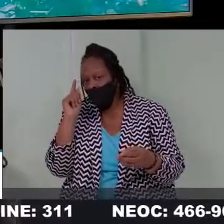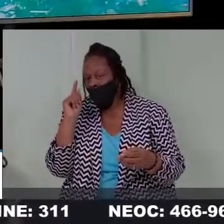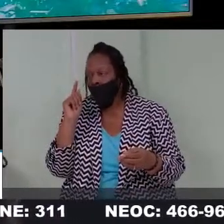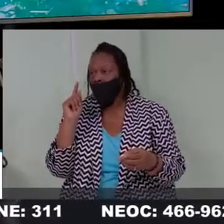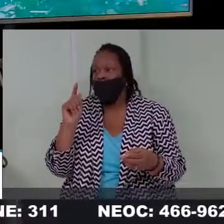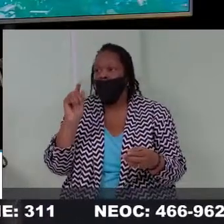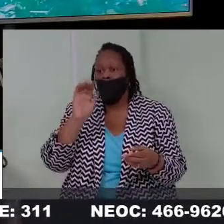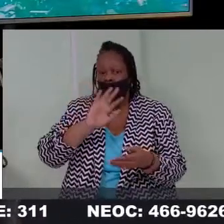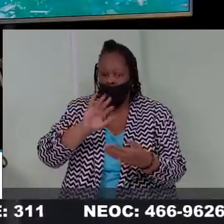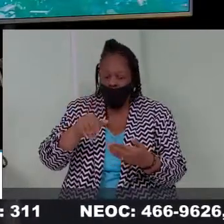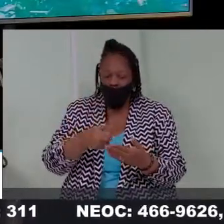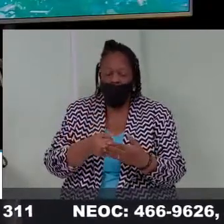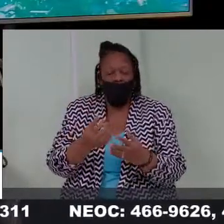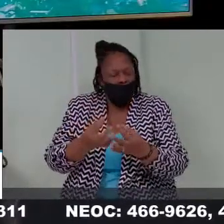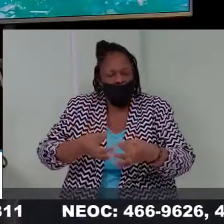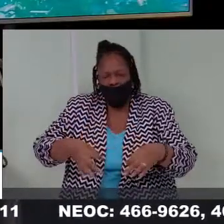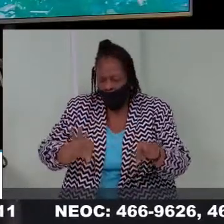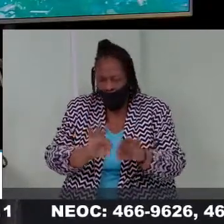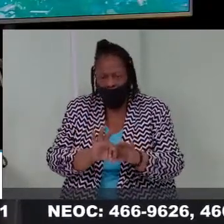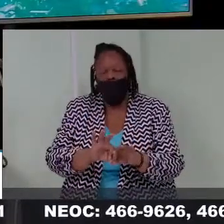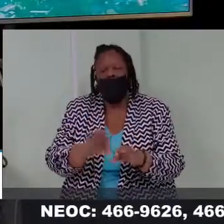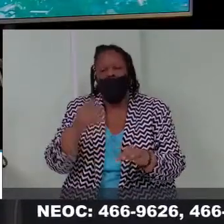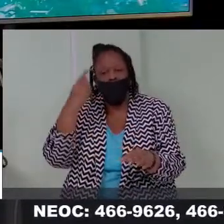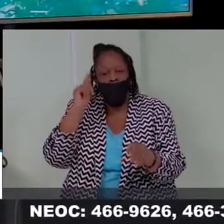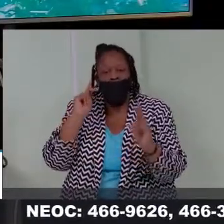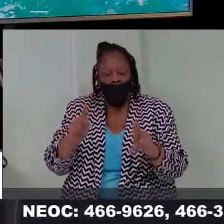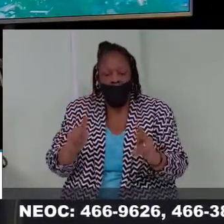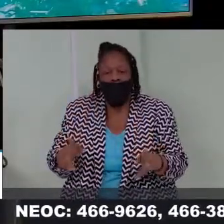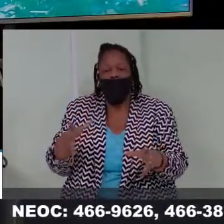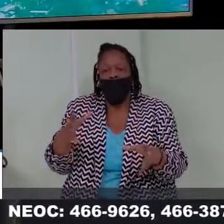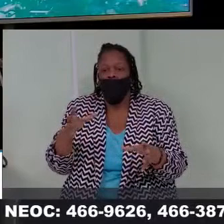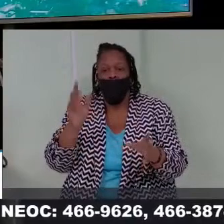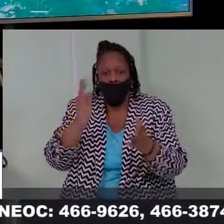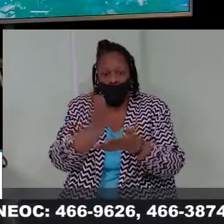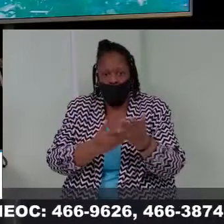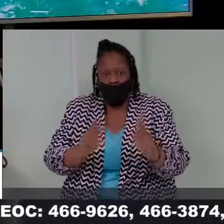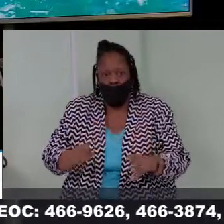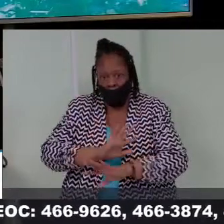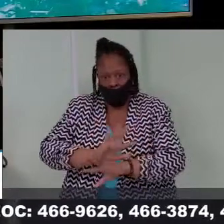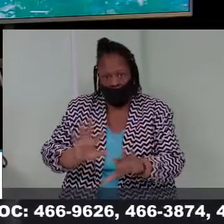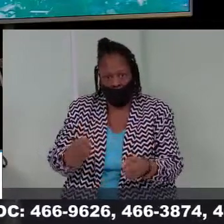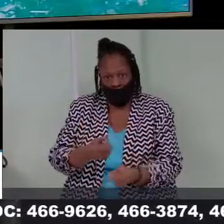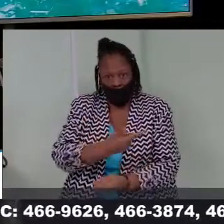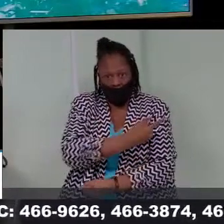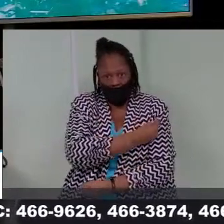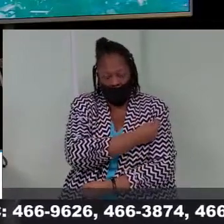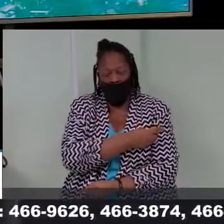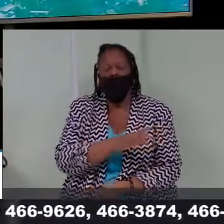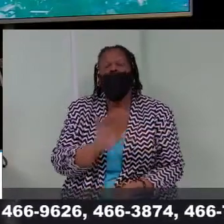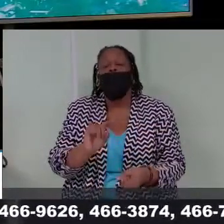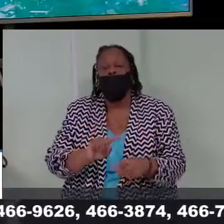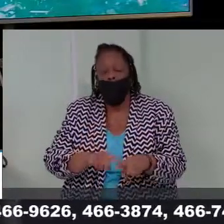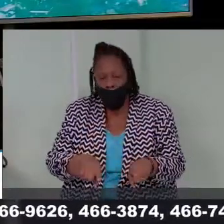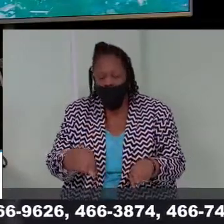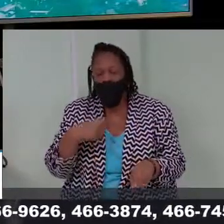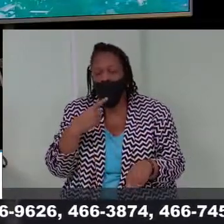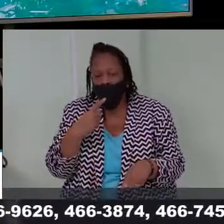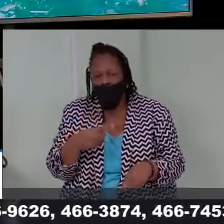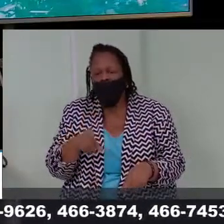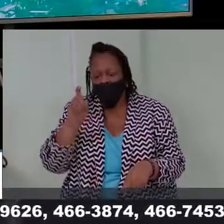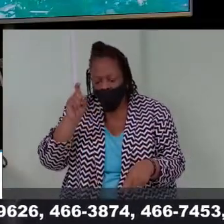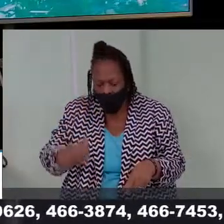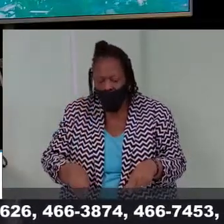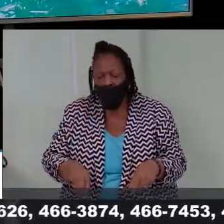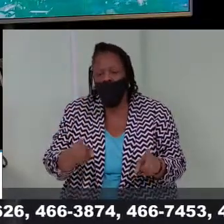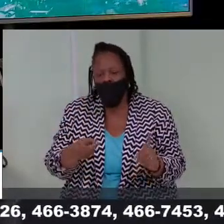the importance, the reasons why we should take the vaccine.